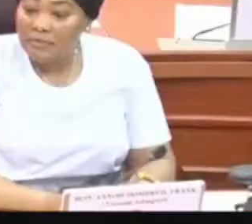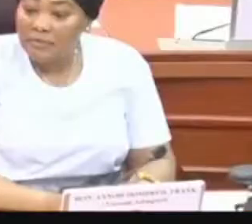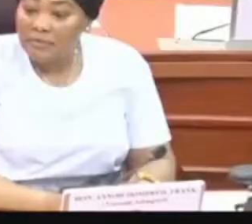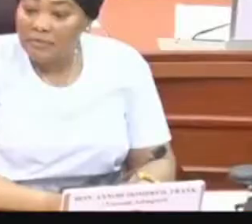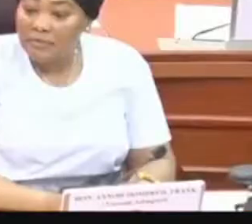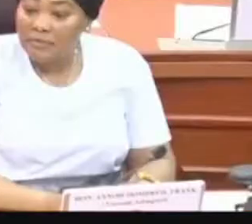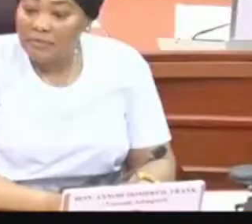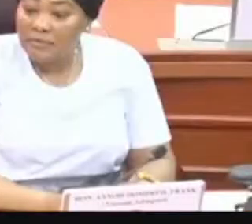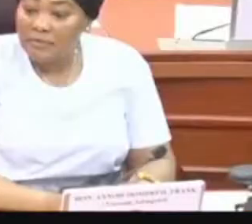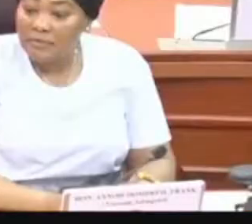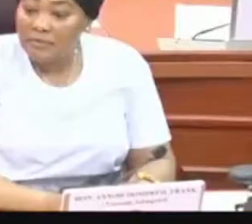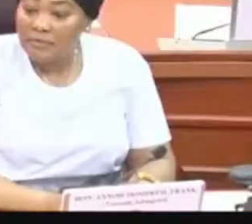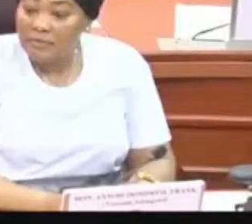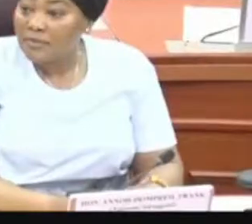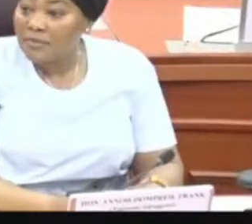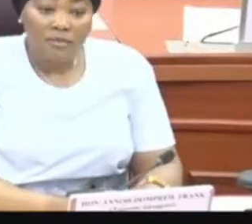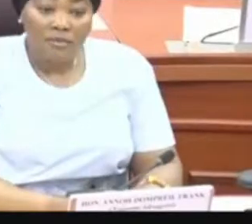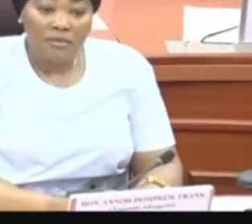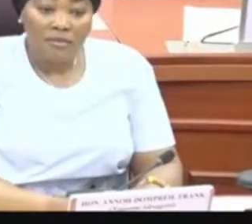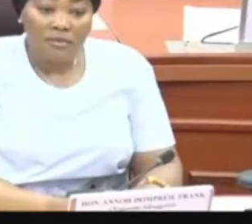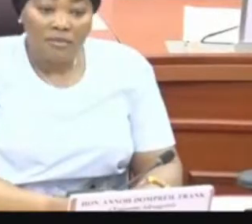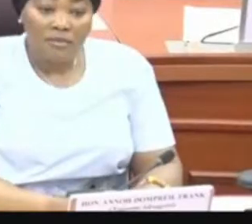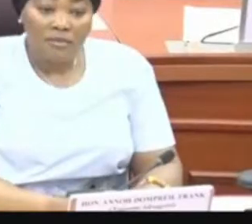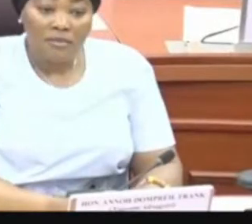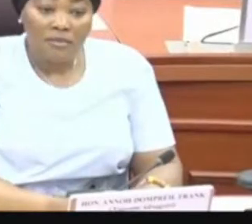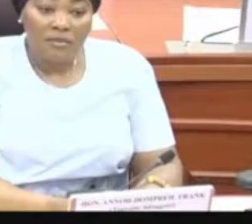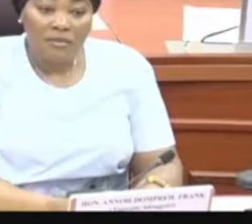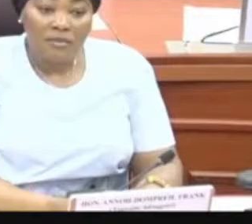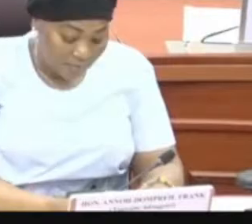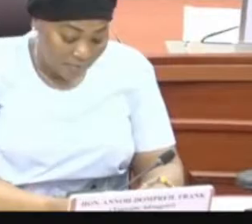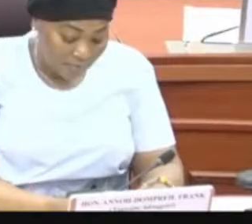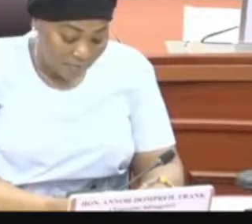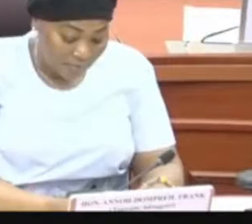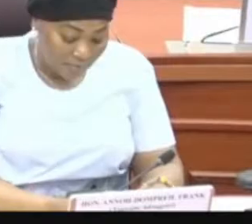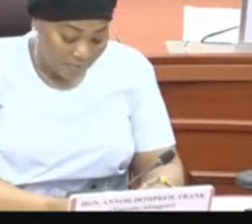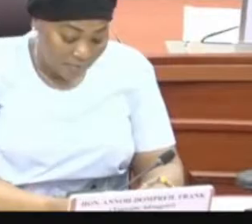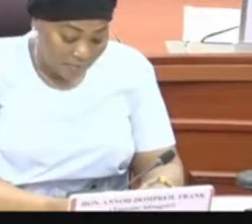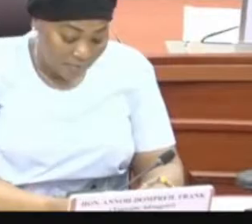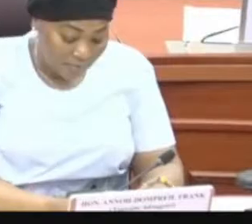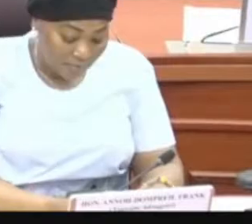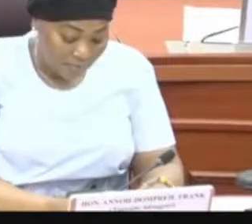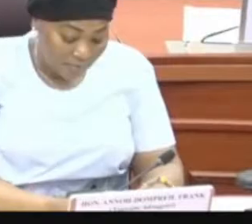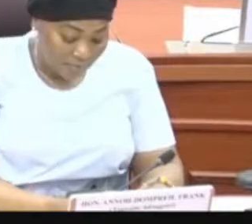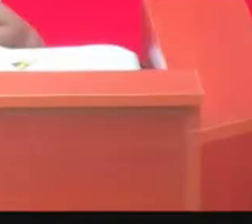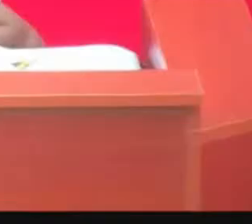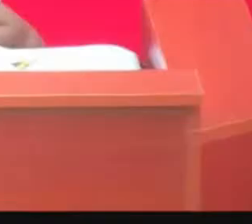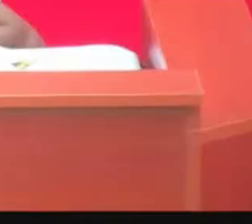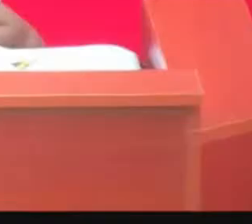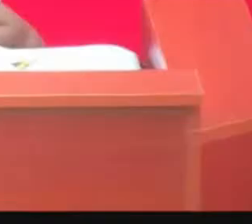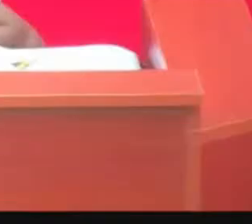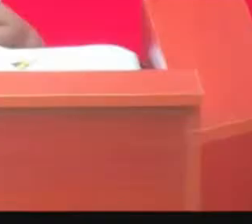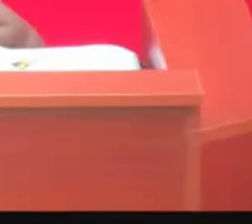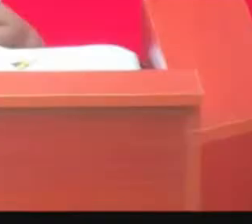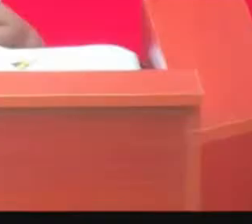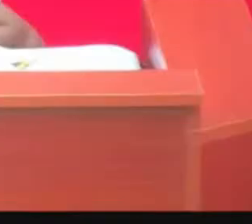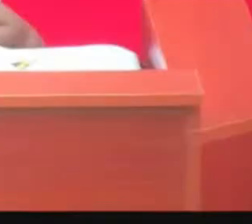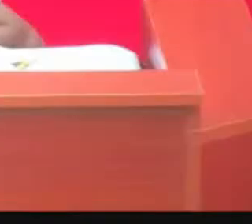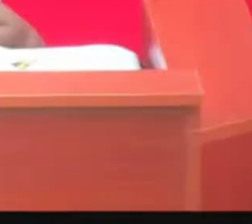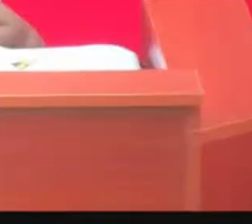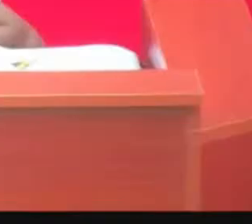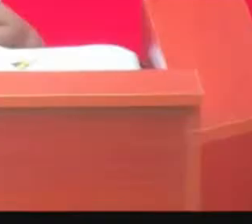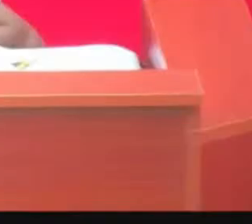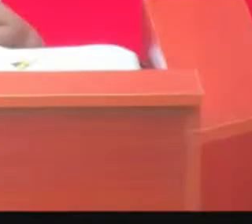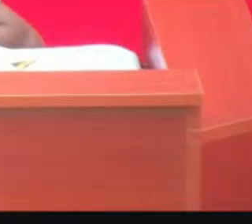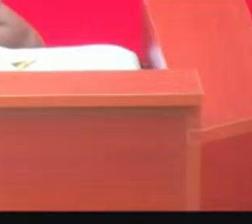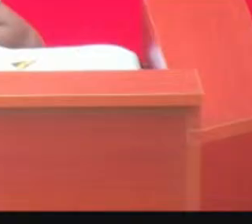Honorable Anyimedu, Honorable Jinapo. Yes. And then leadership. Now, your list